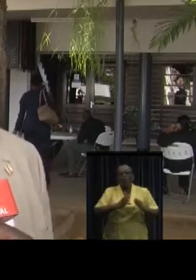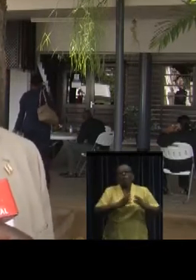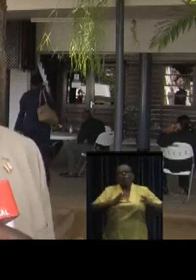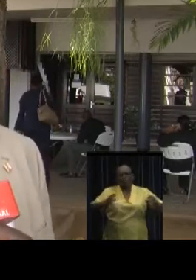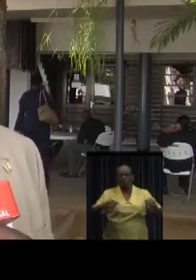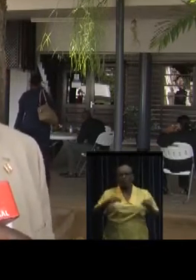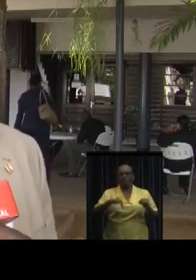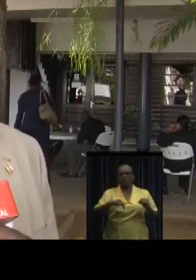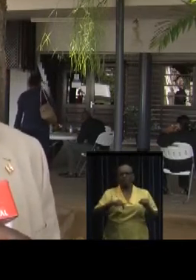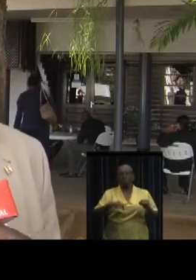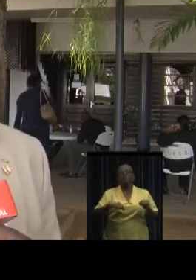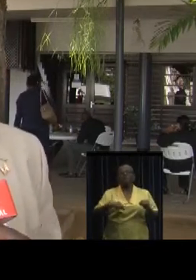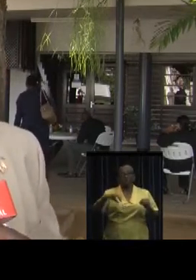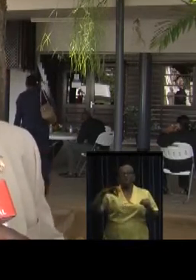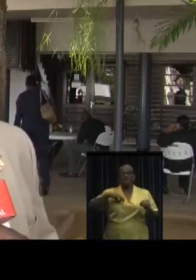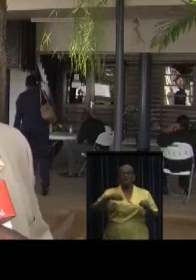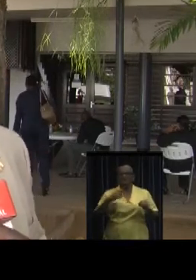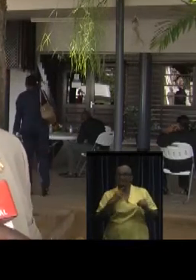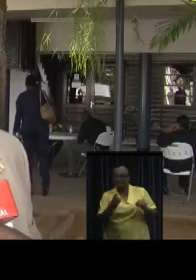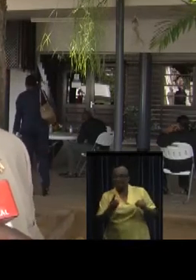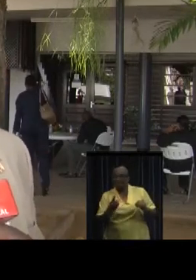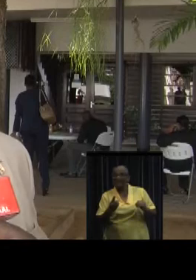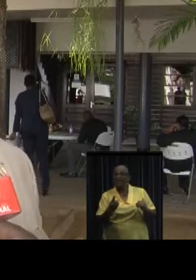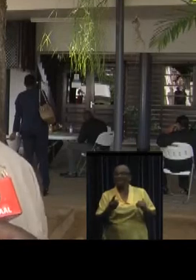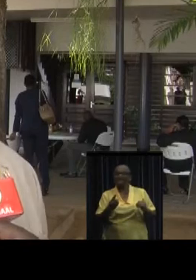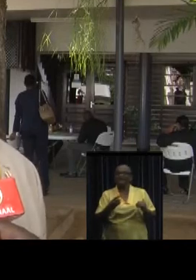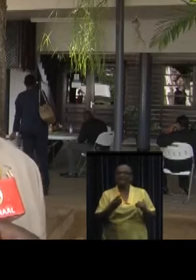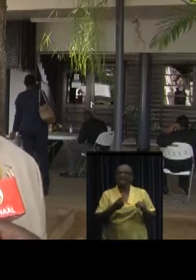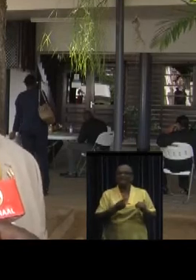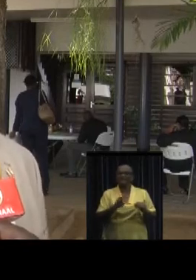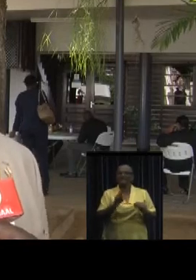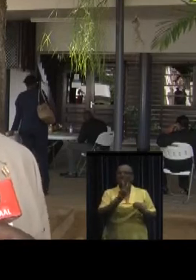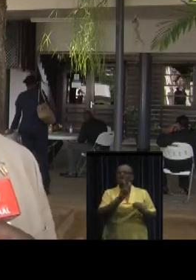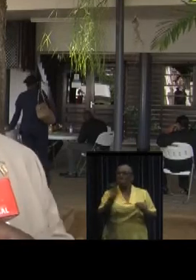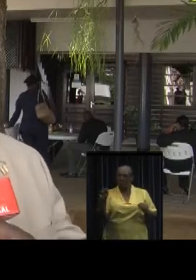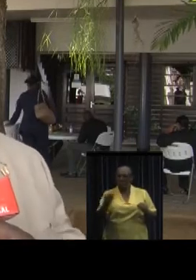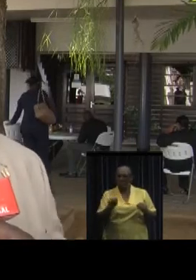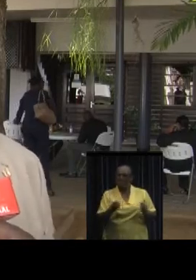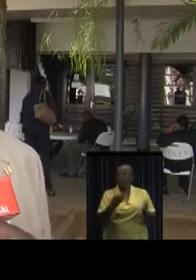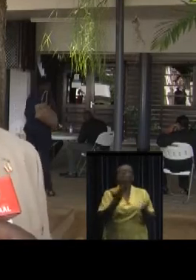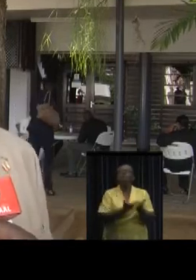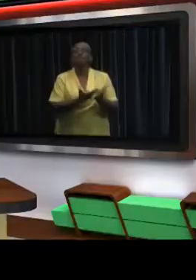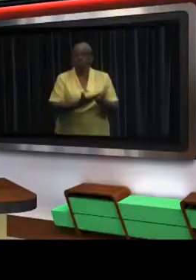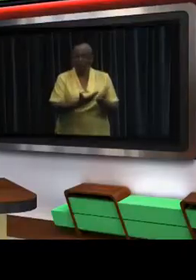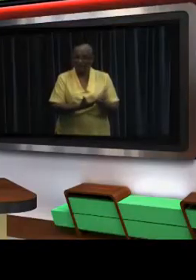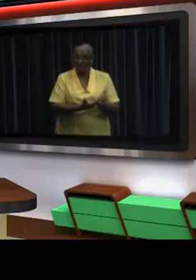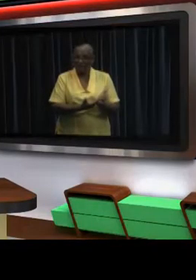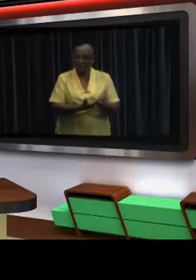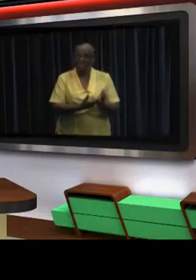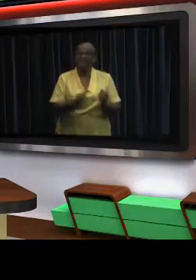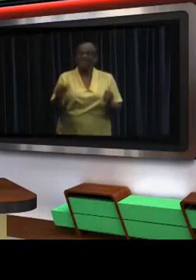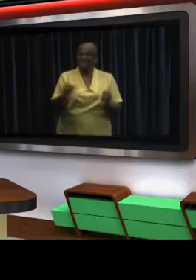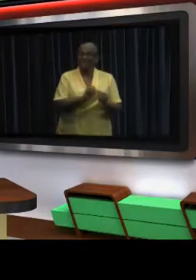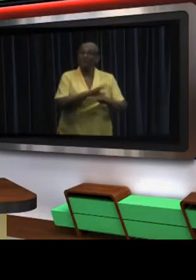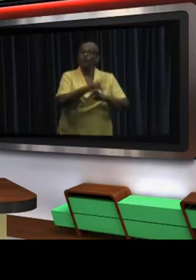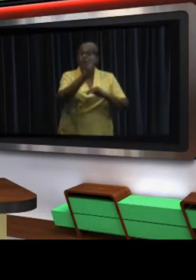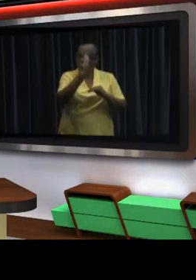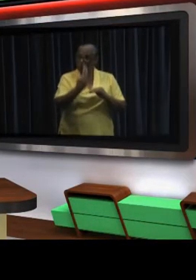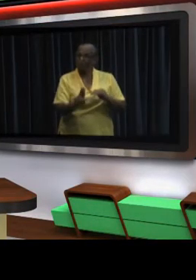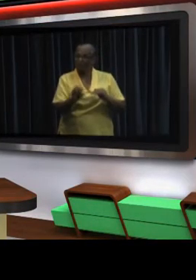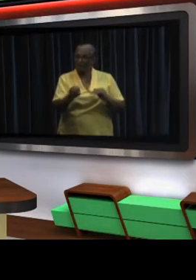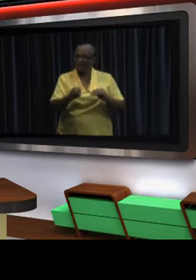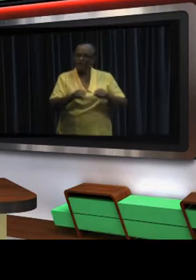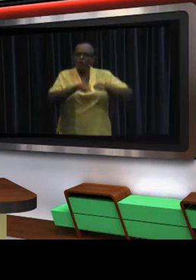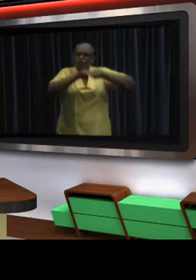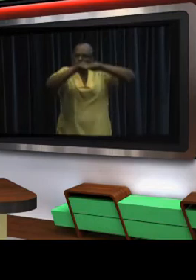for further study at higher vocational education level was high. The Minister reports that the